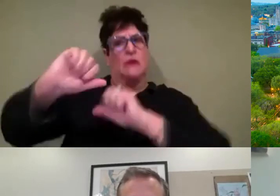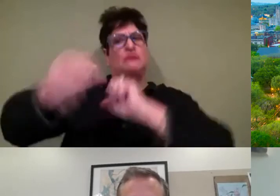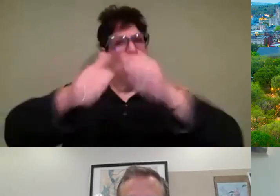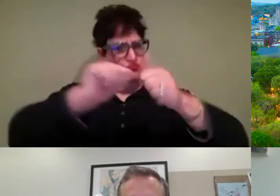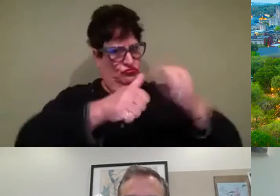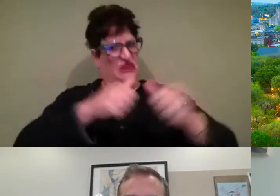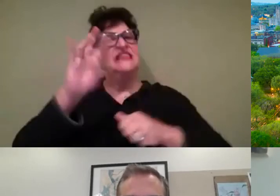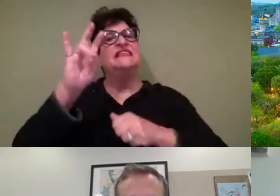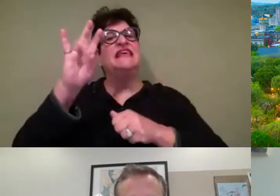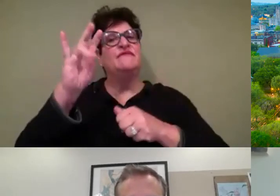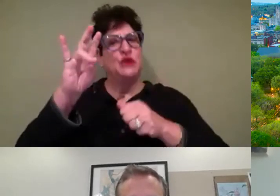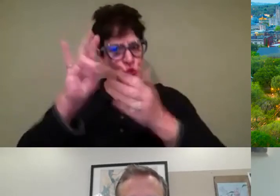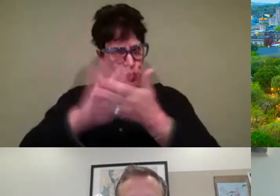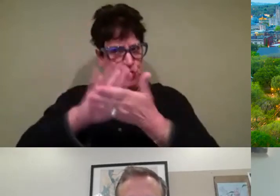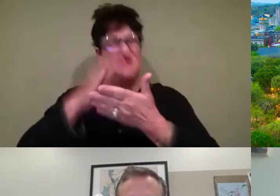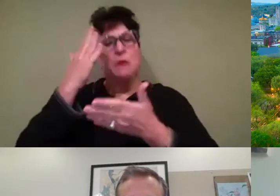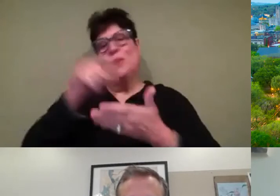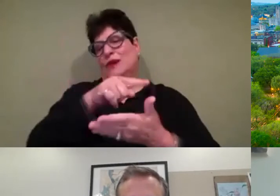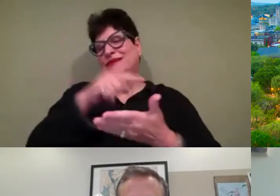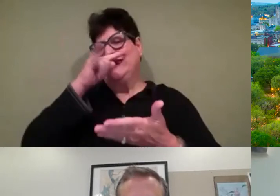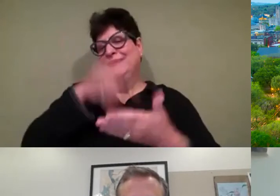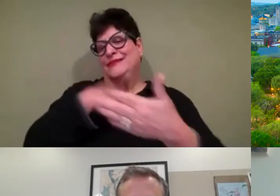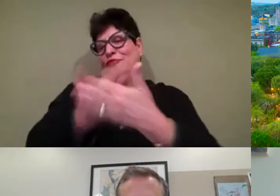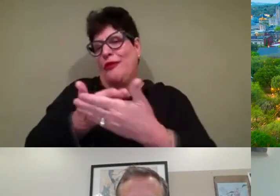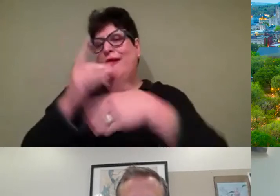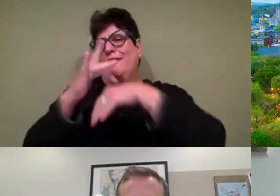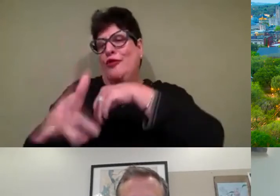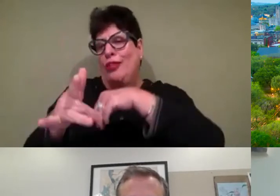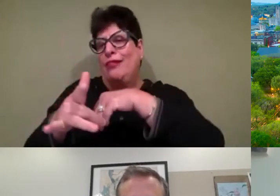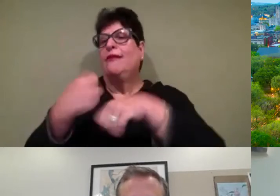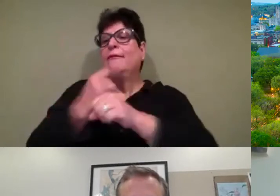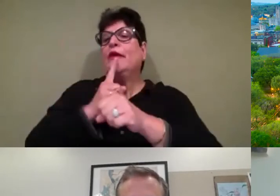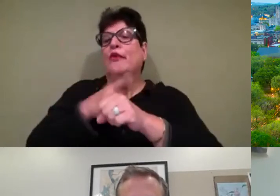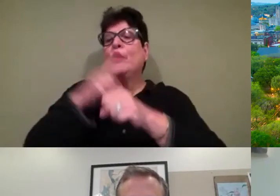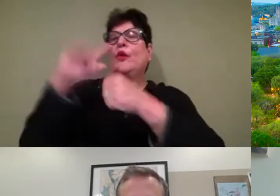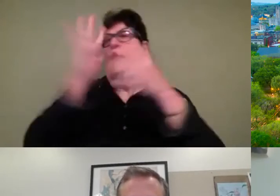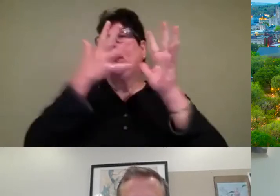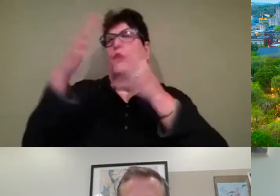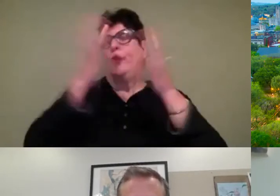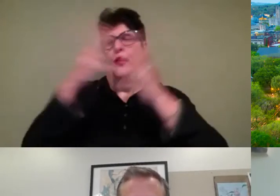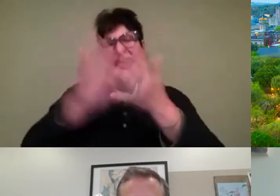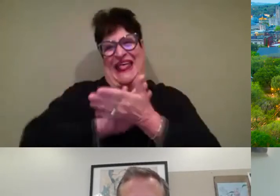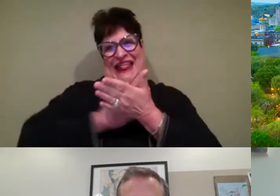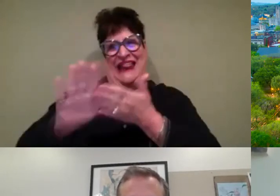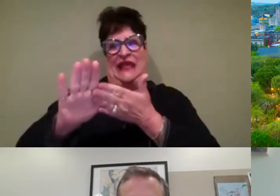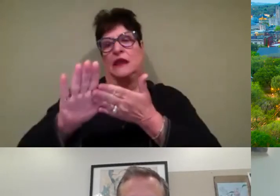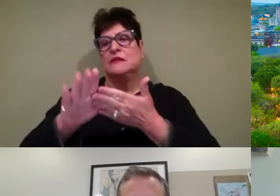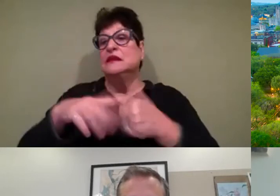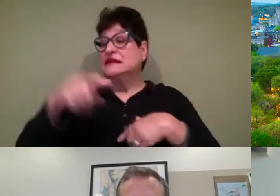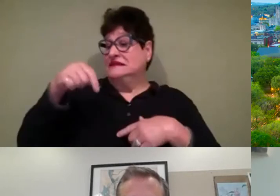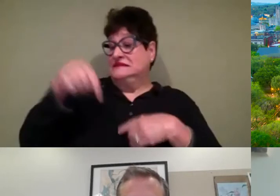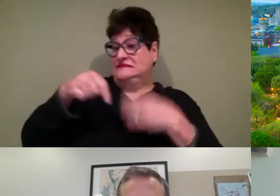arrived earlier, and we're in the process of. We're expecting towards the end of this week.